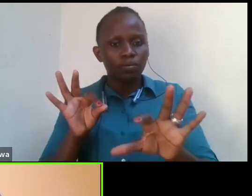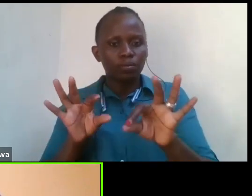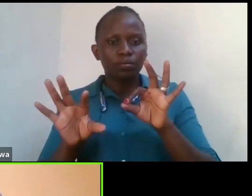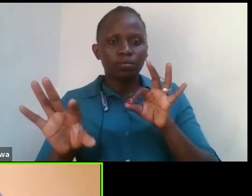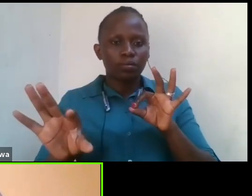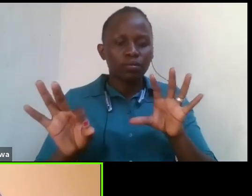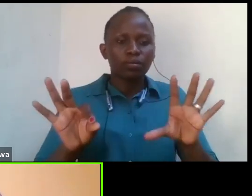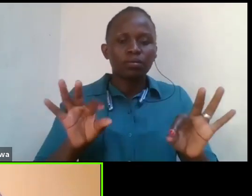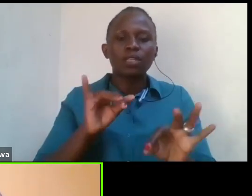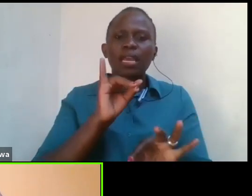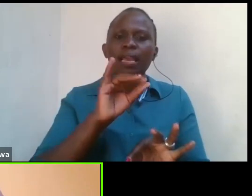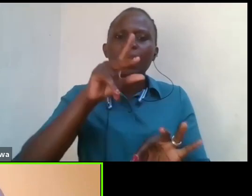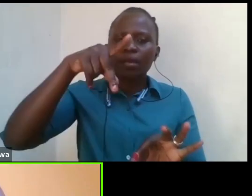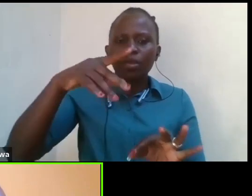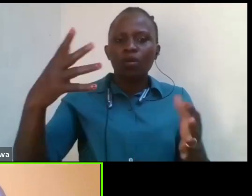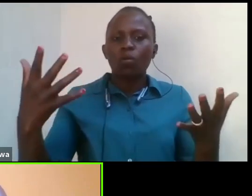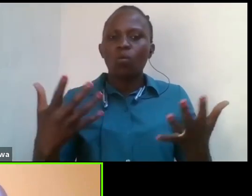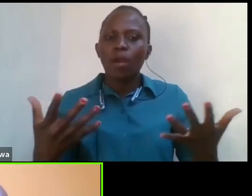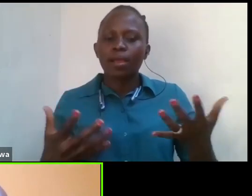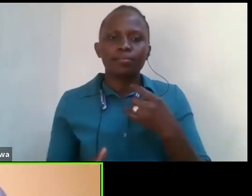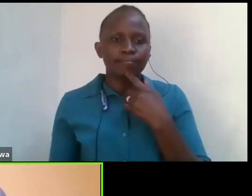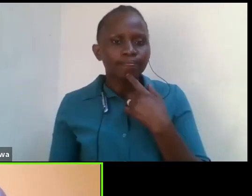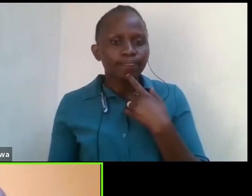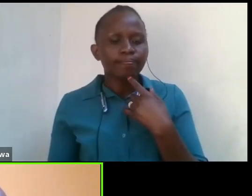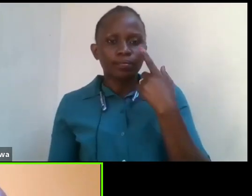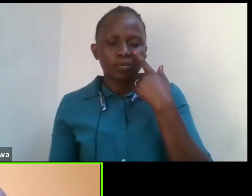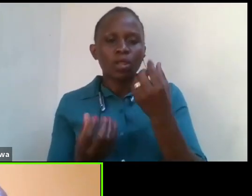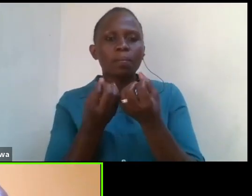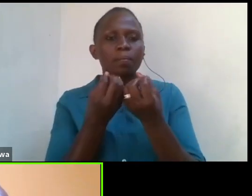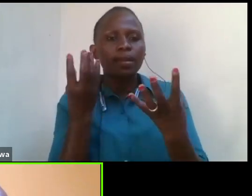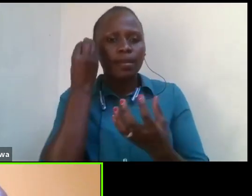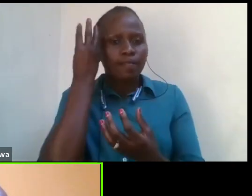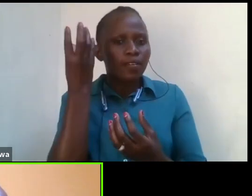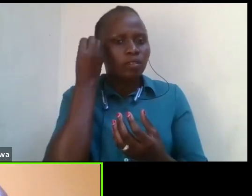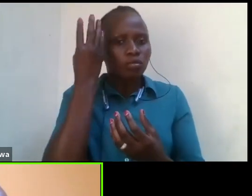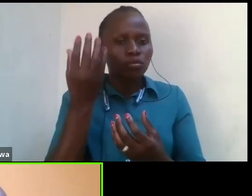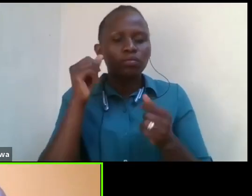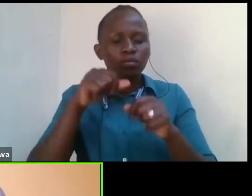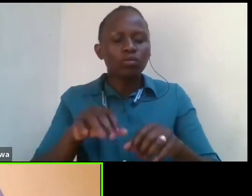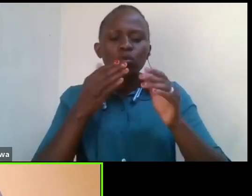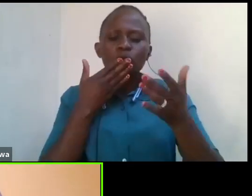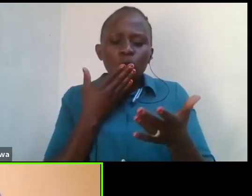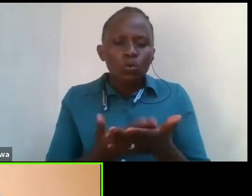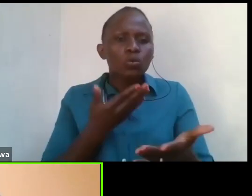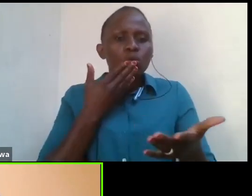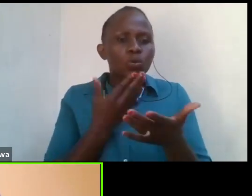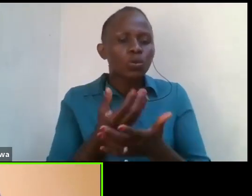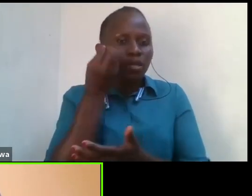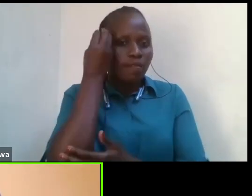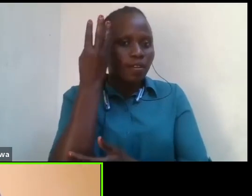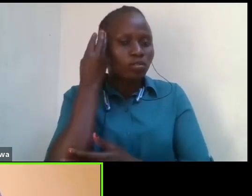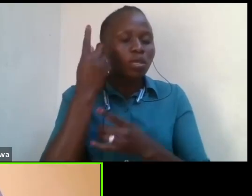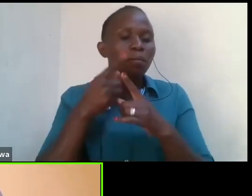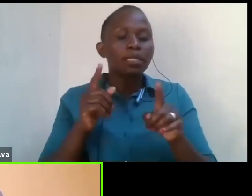in these ideas, we'll find there are so many inventions, potential inventions, but you